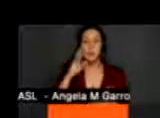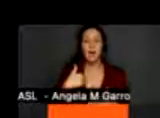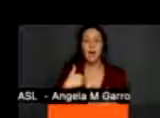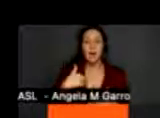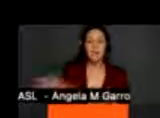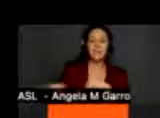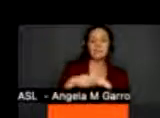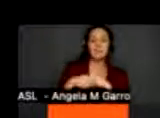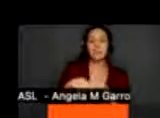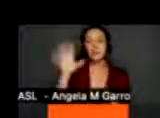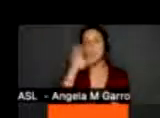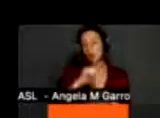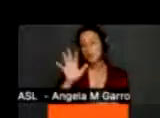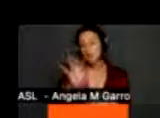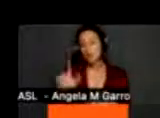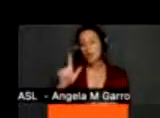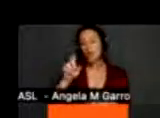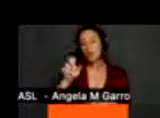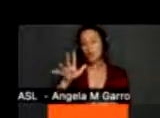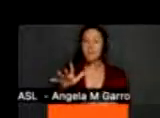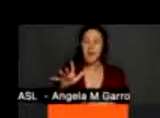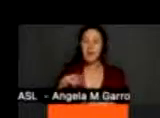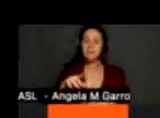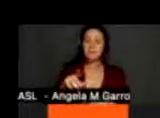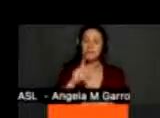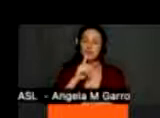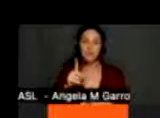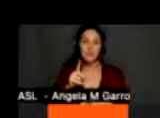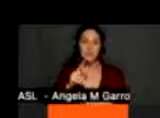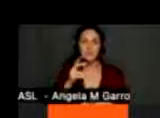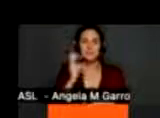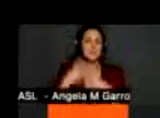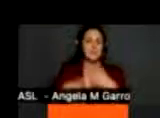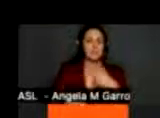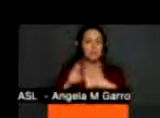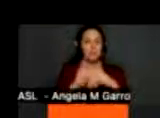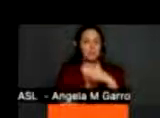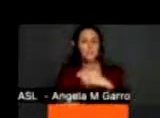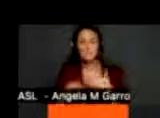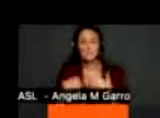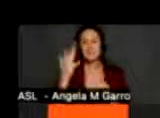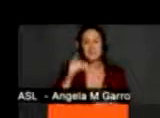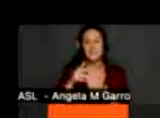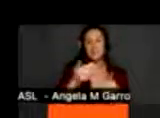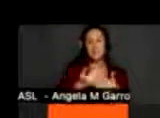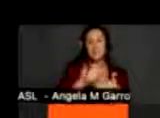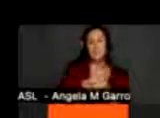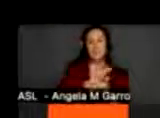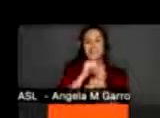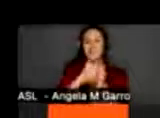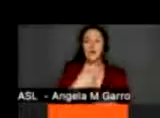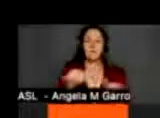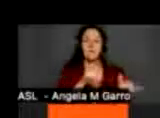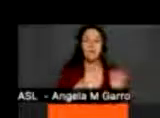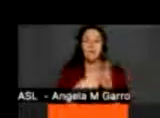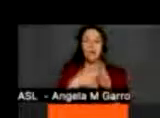125 approximately. That's very difficult to predict because preschool doesn't have the same requirement for attendance, and pre and